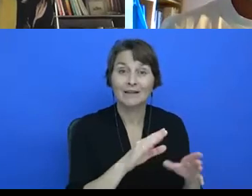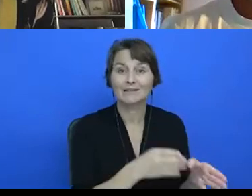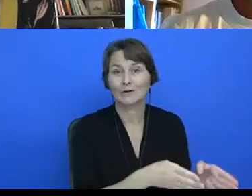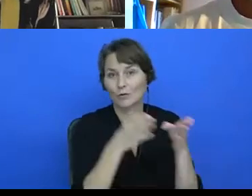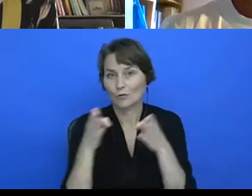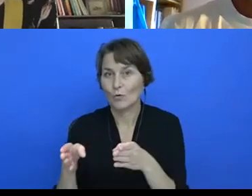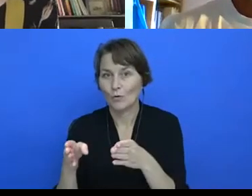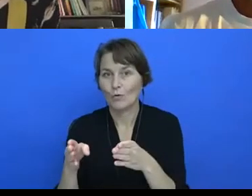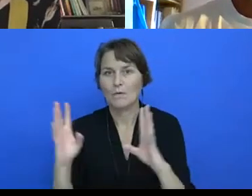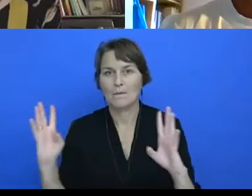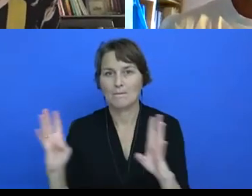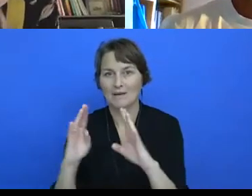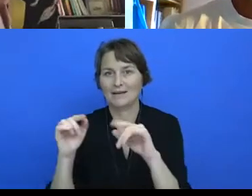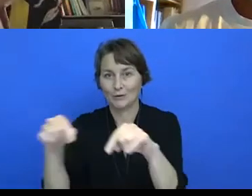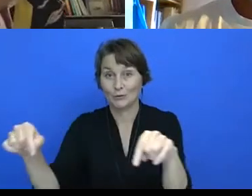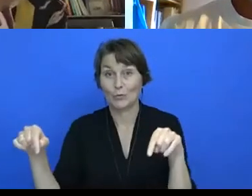Susan.